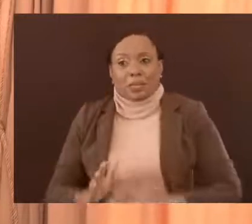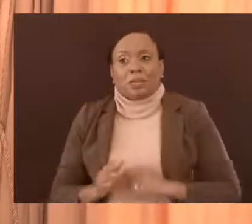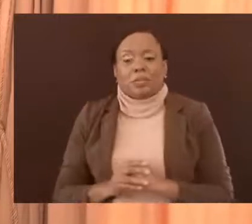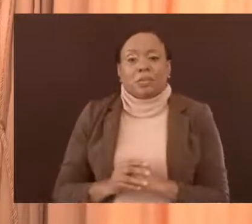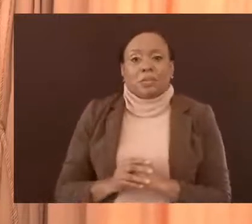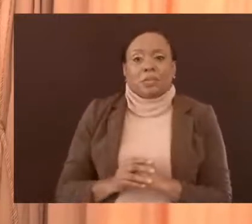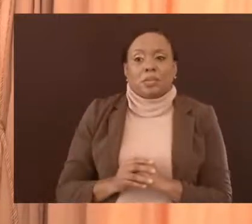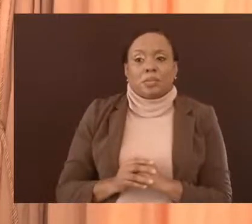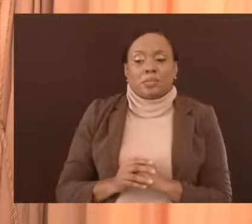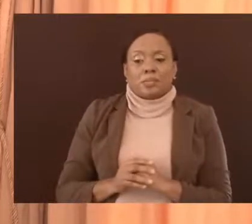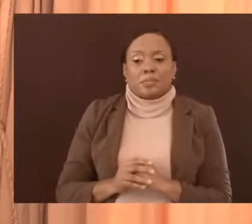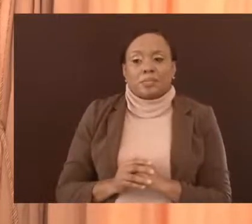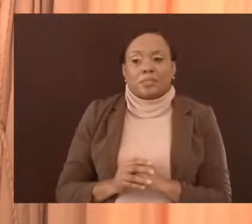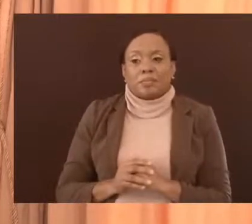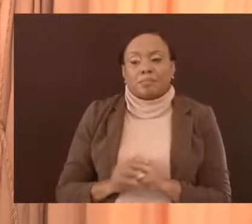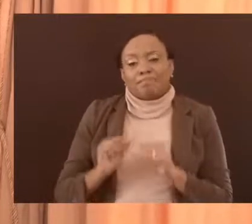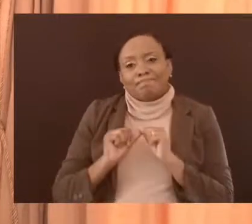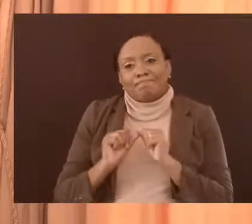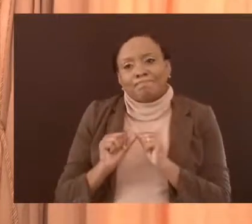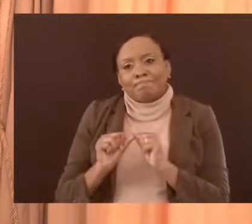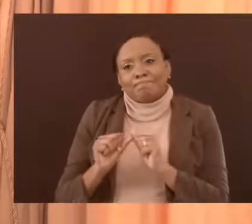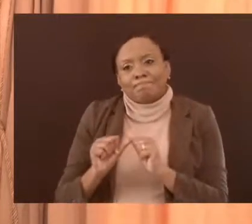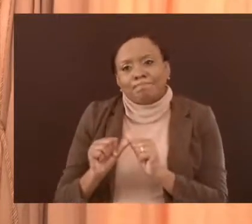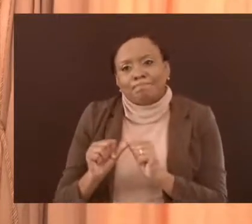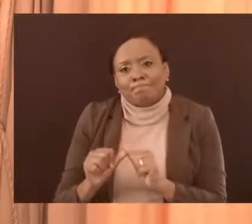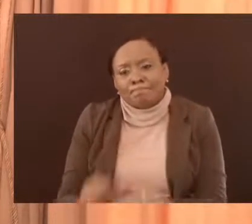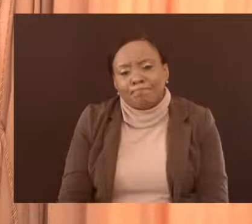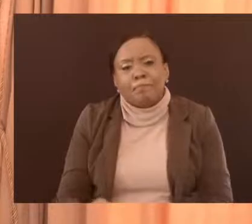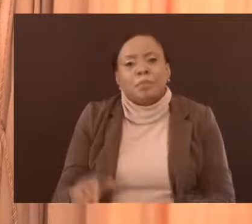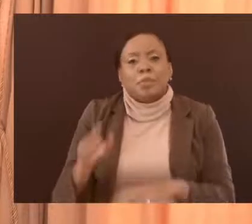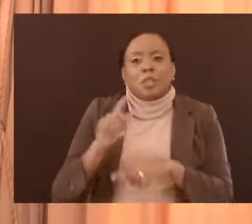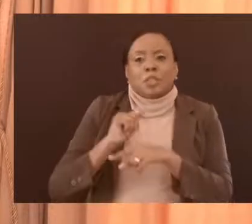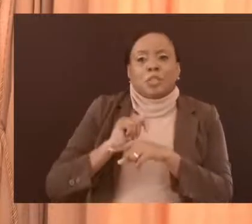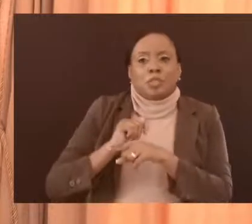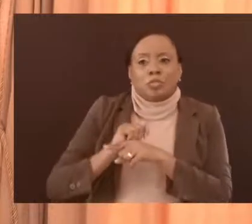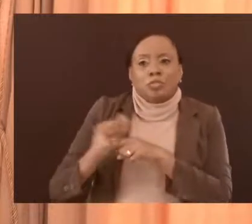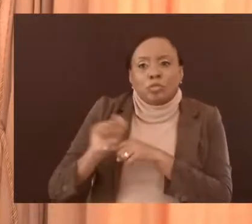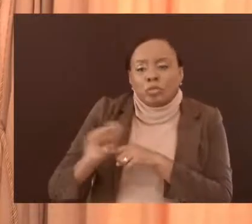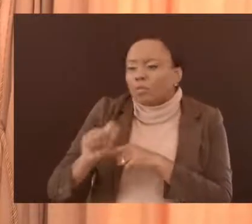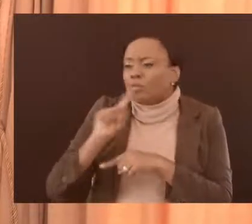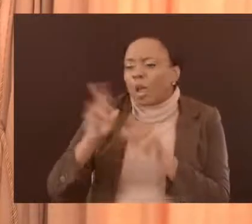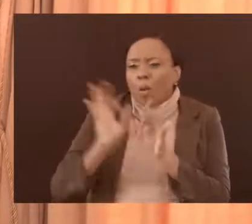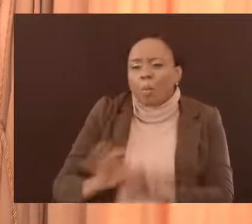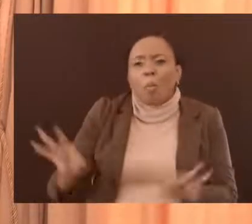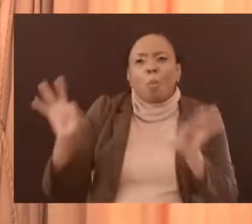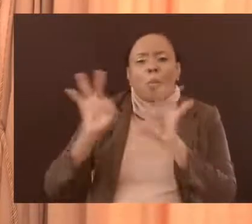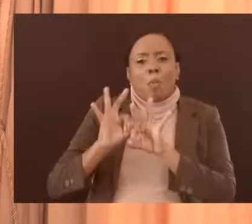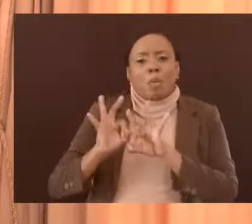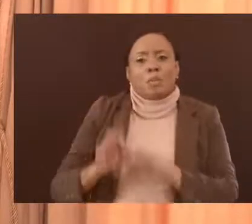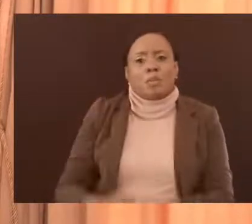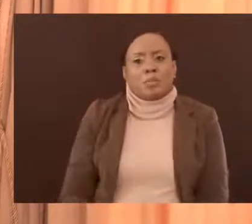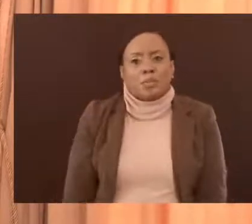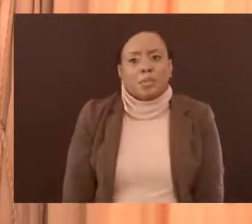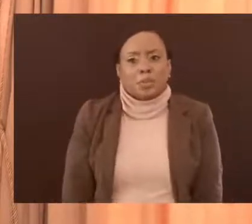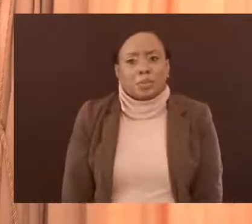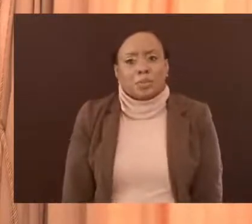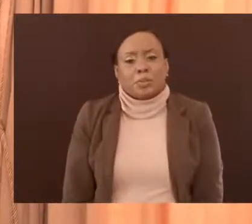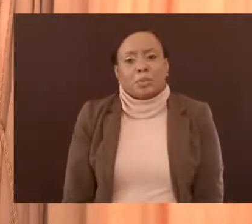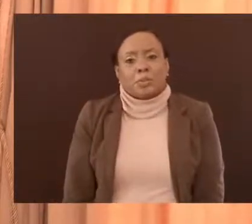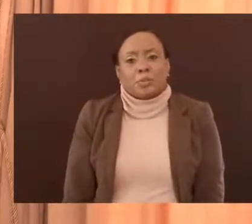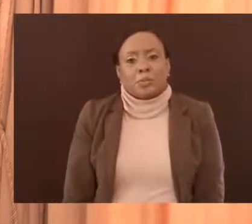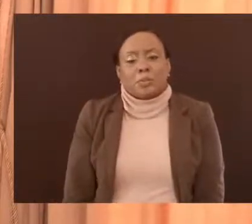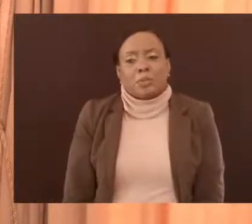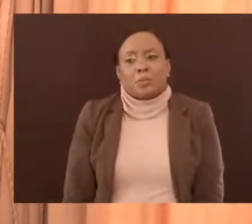Continuous training is high on the chart for us. We want to